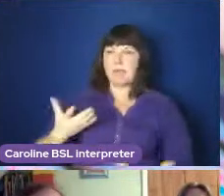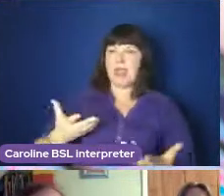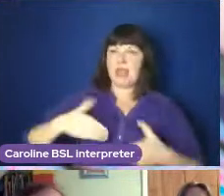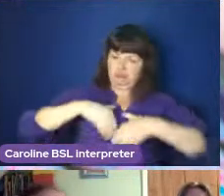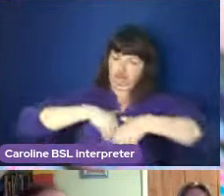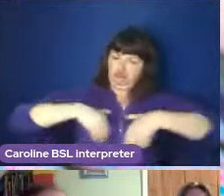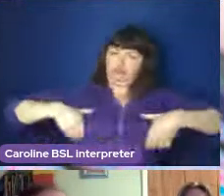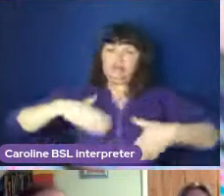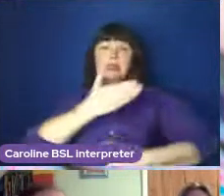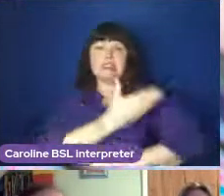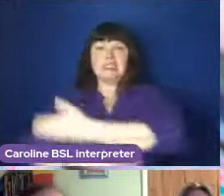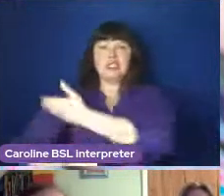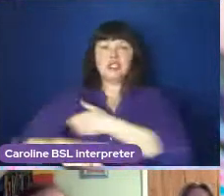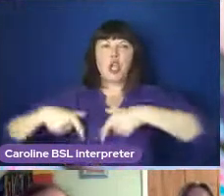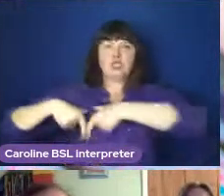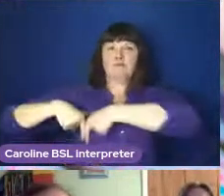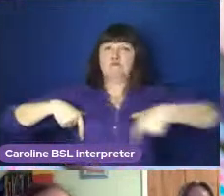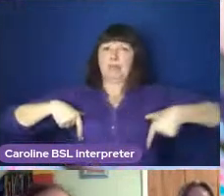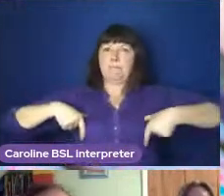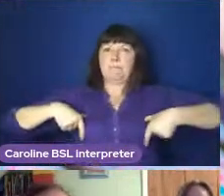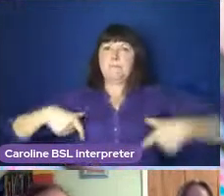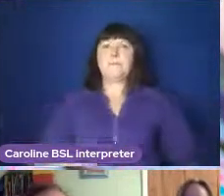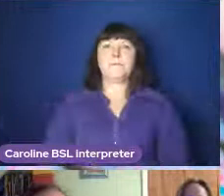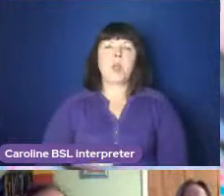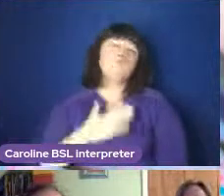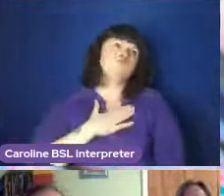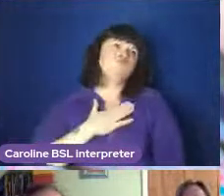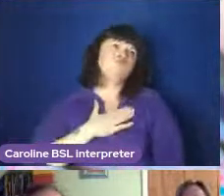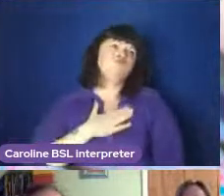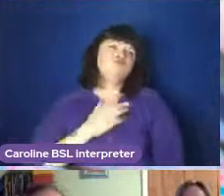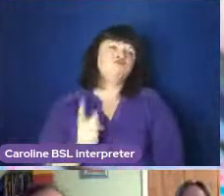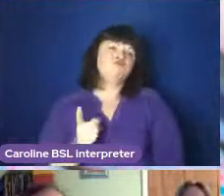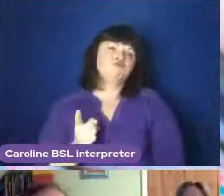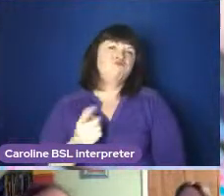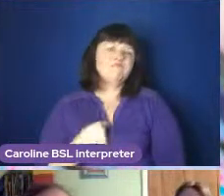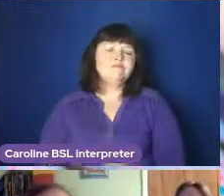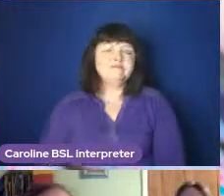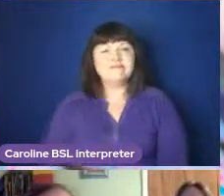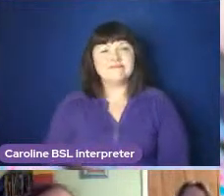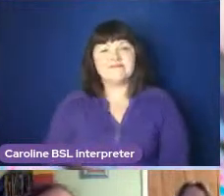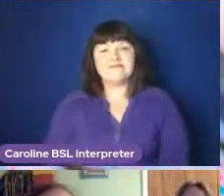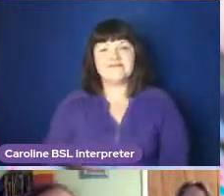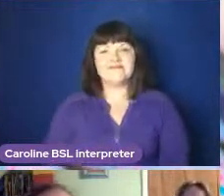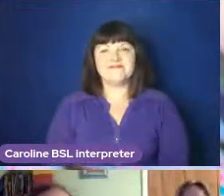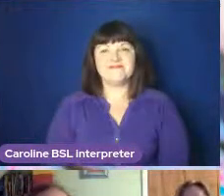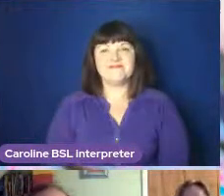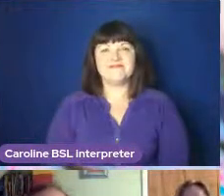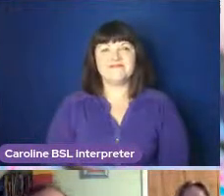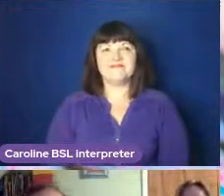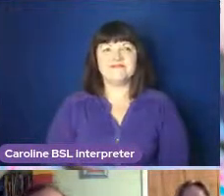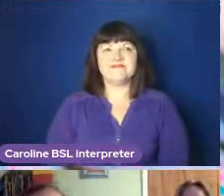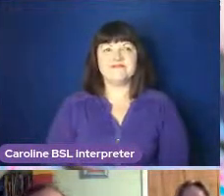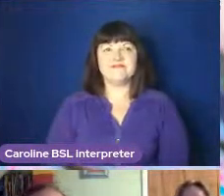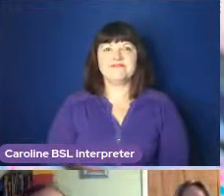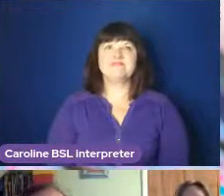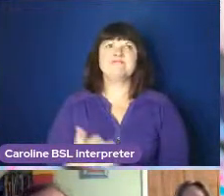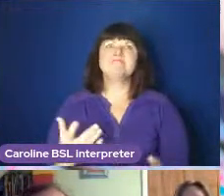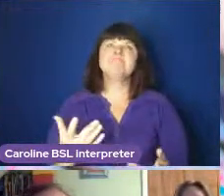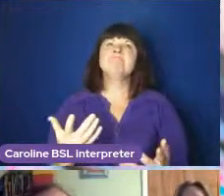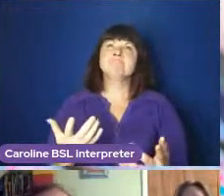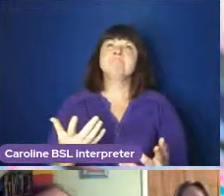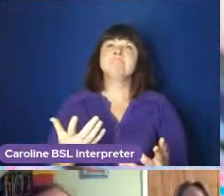basically. Because I do like a Herbie t-shirt. We've got some ridiculously